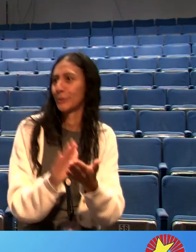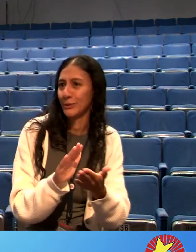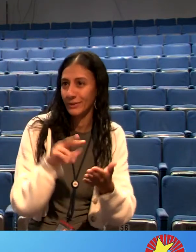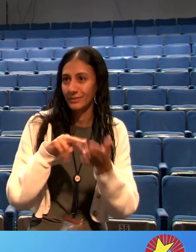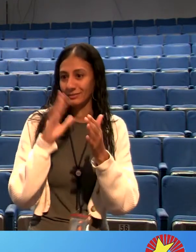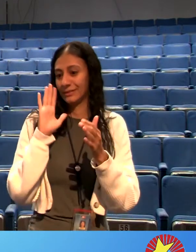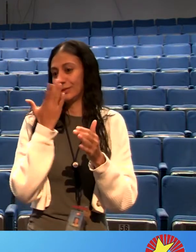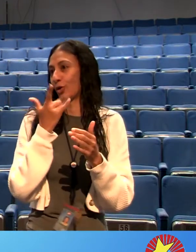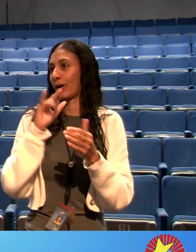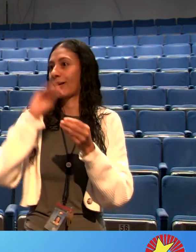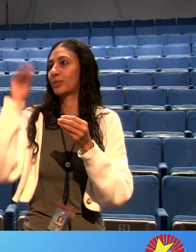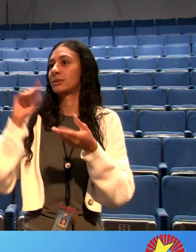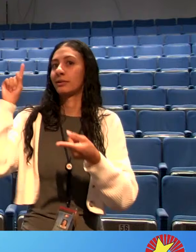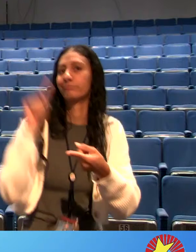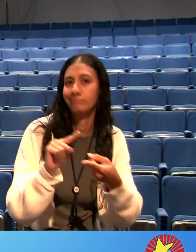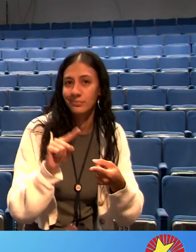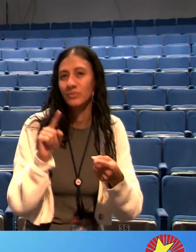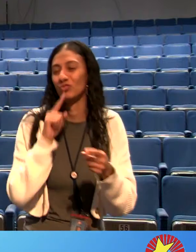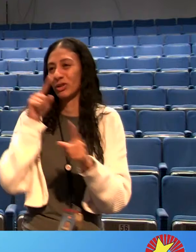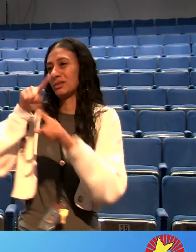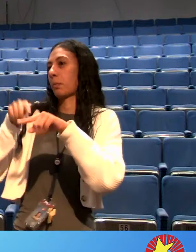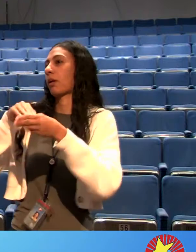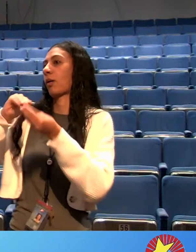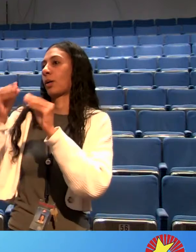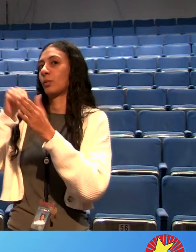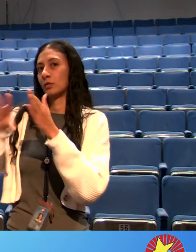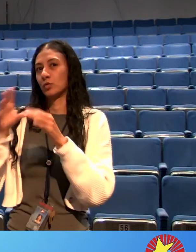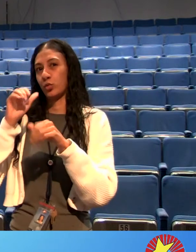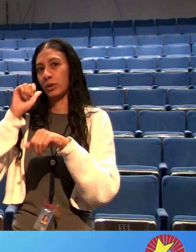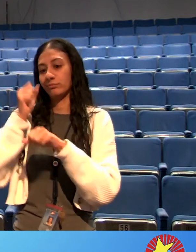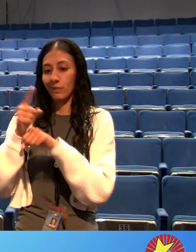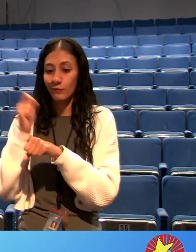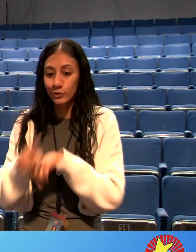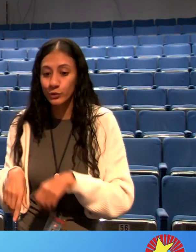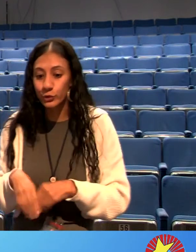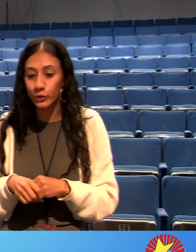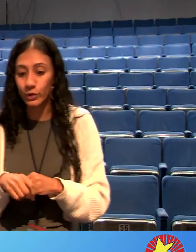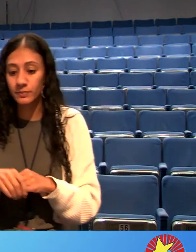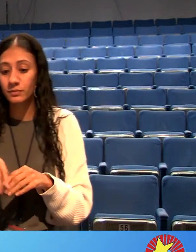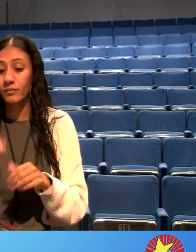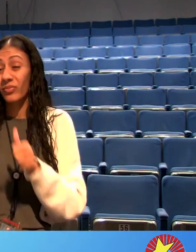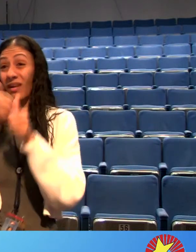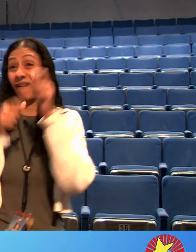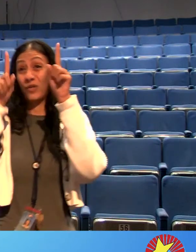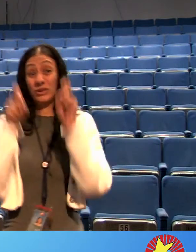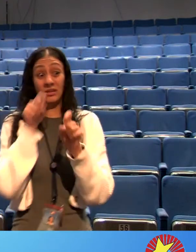students, and then in the following year, the numbers reduce, depending on the enrollment.